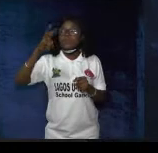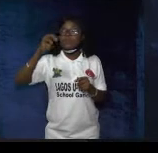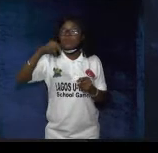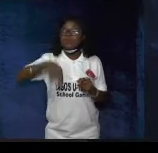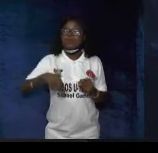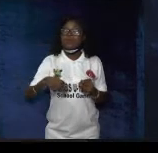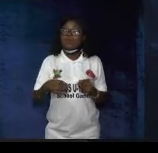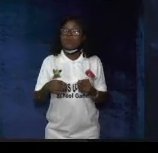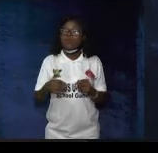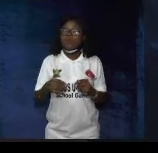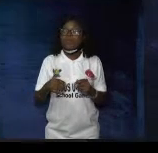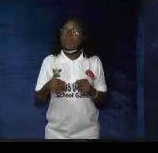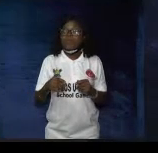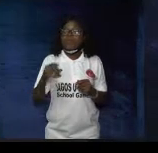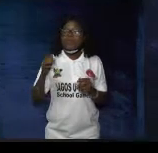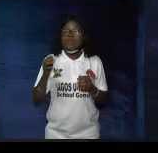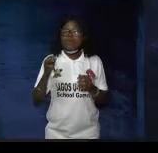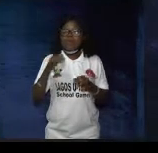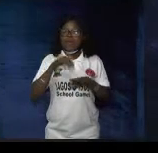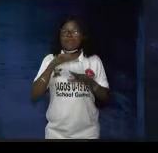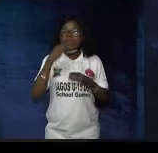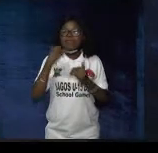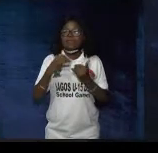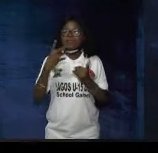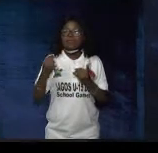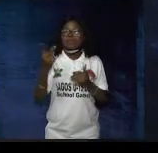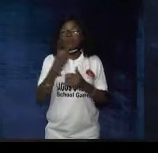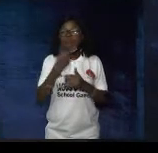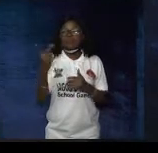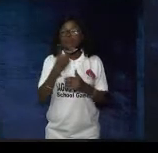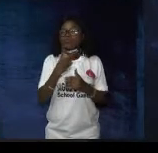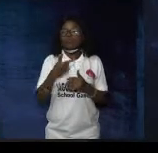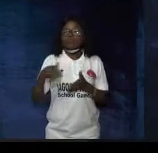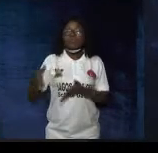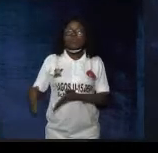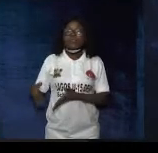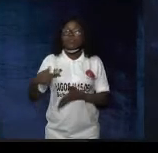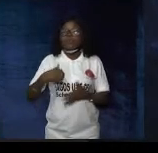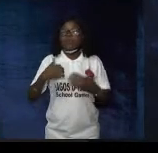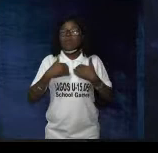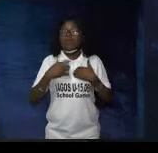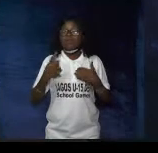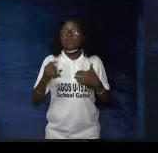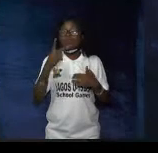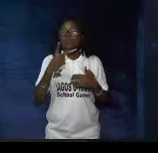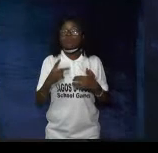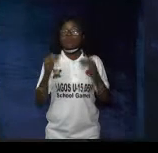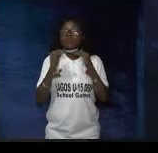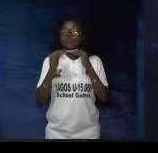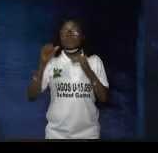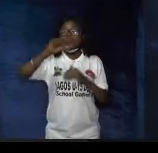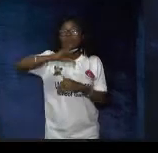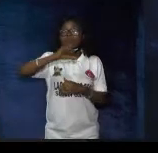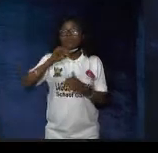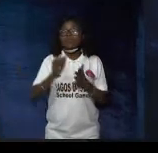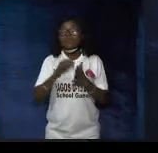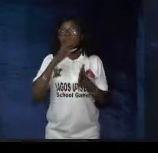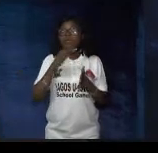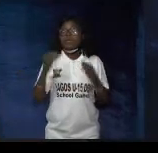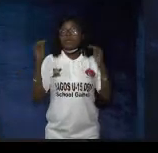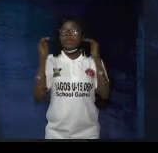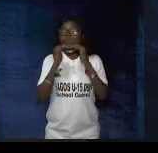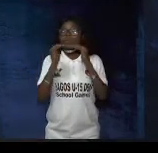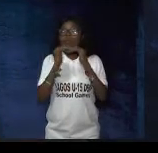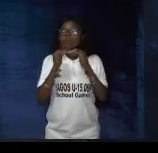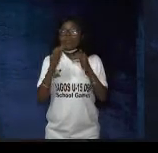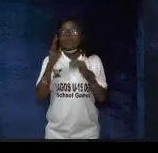equal, trace them down. This side is equal to this side. So at the end of the two sides, we will have the two angles that are